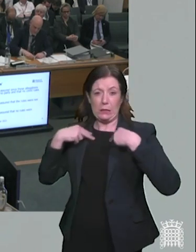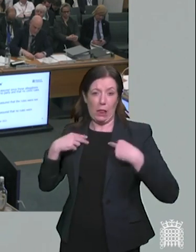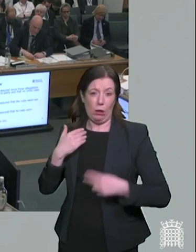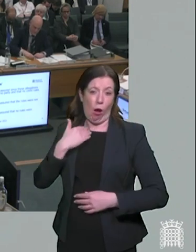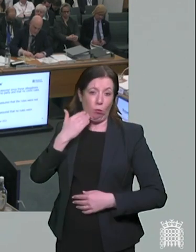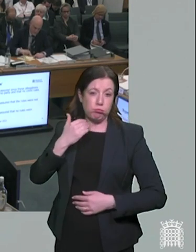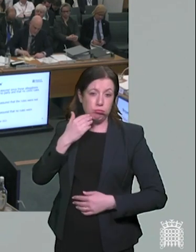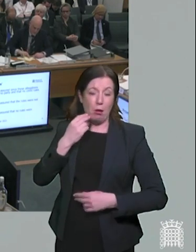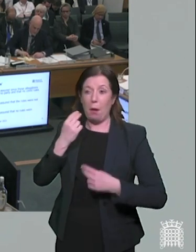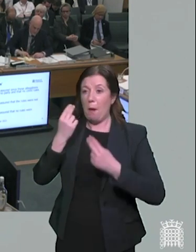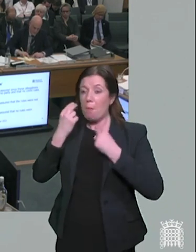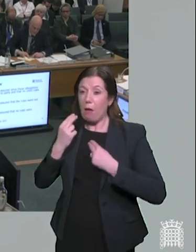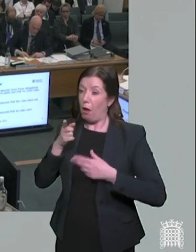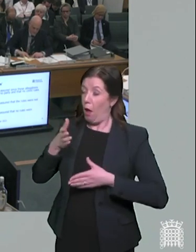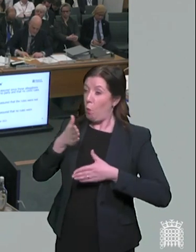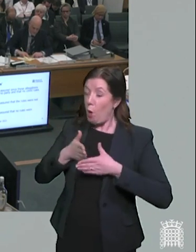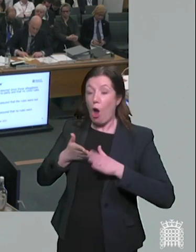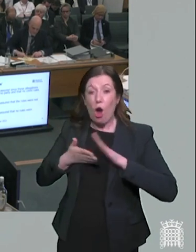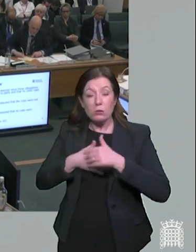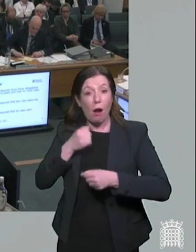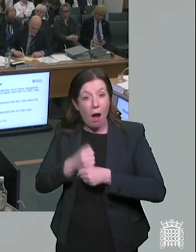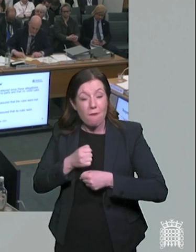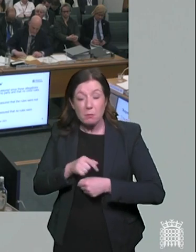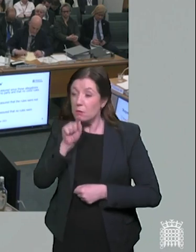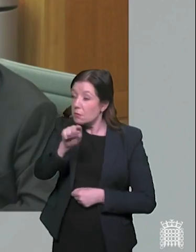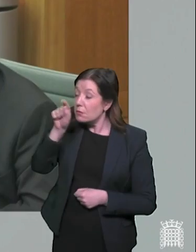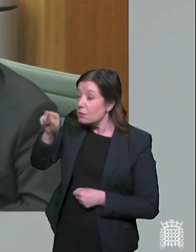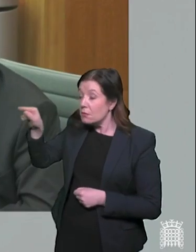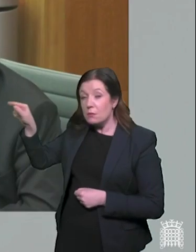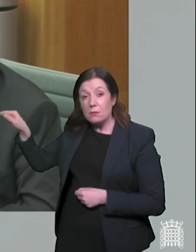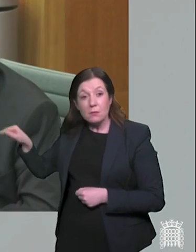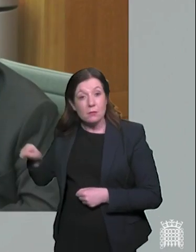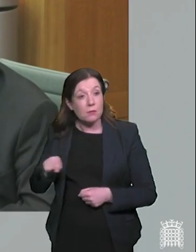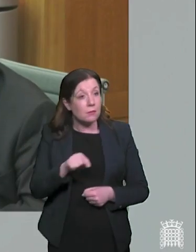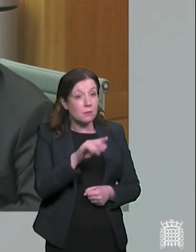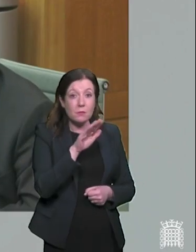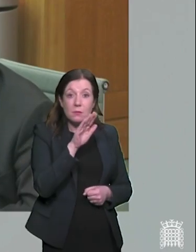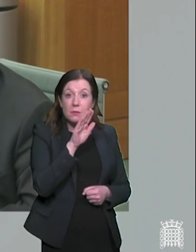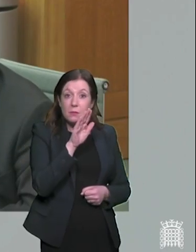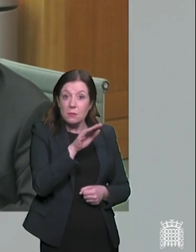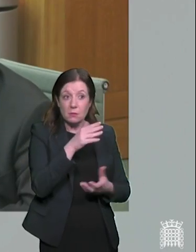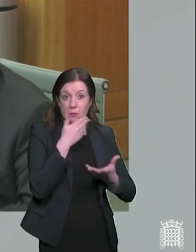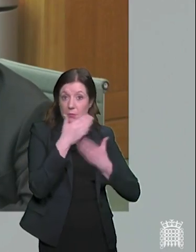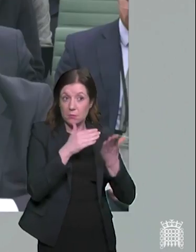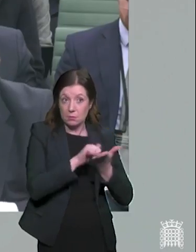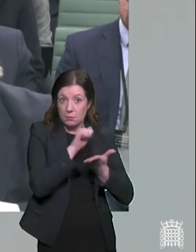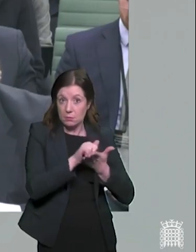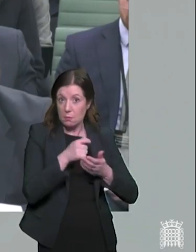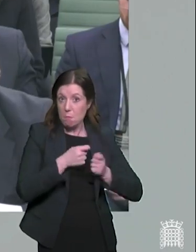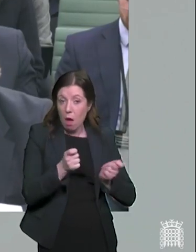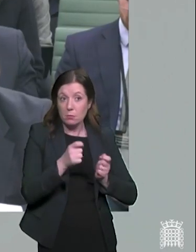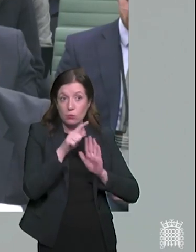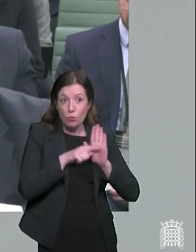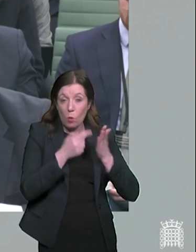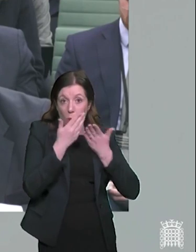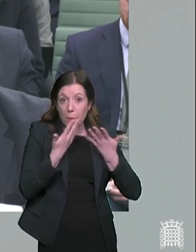and barristers that work for the government, did any one of those give you the assurance? Thank you